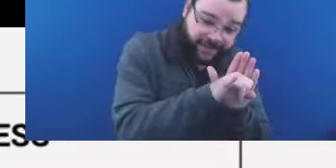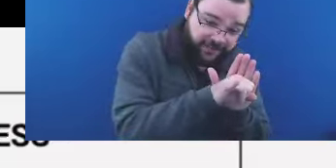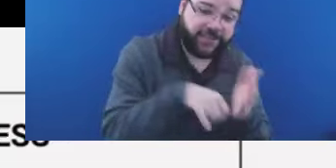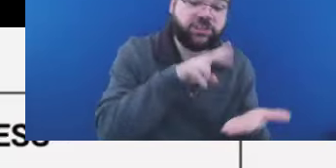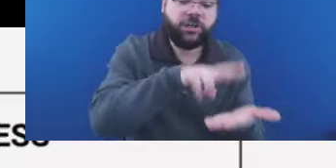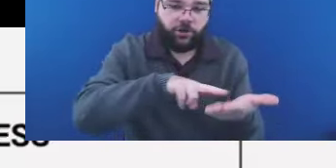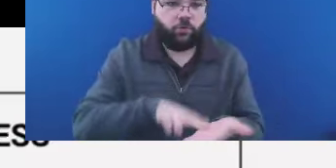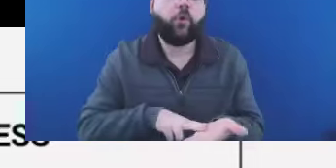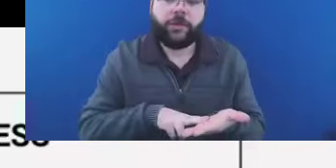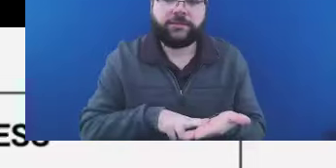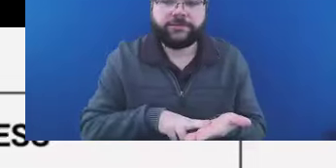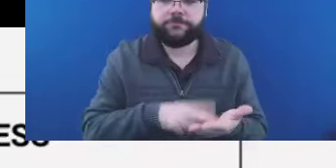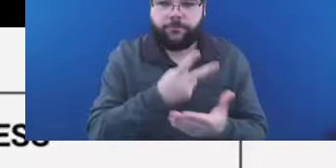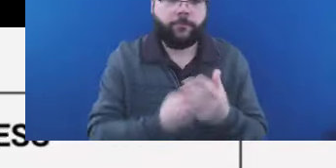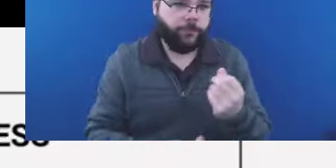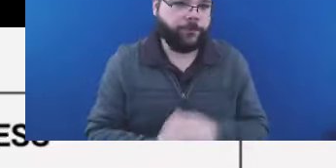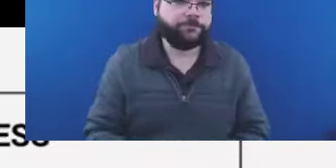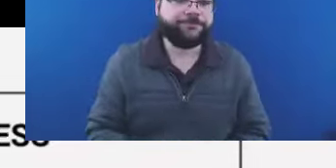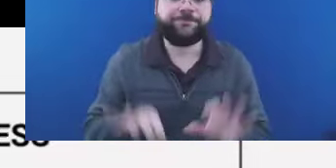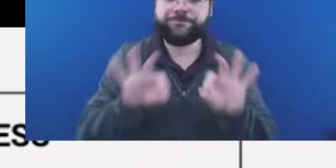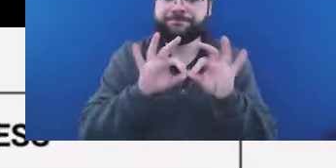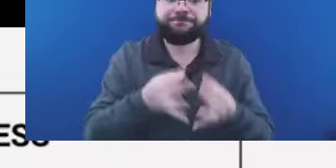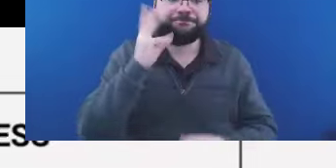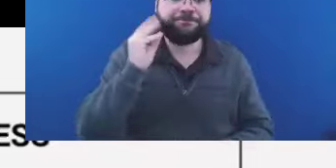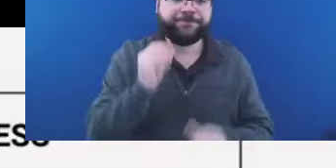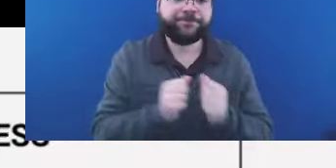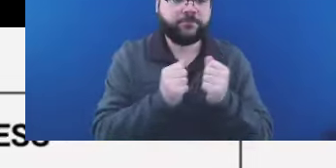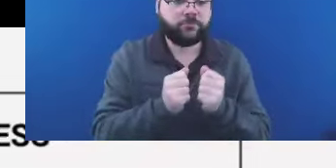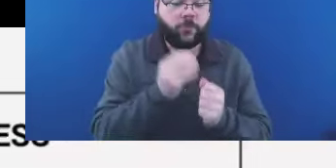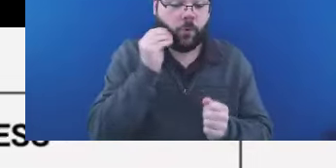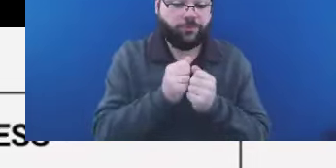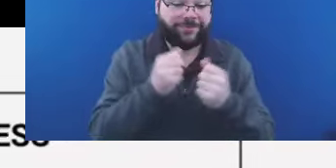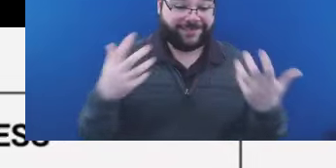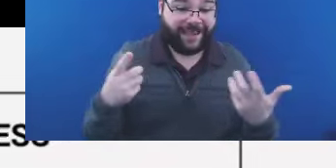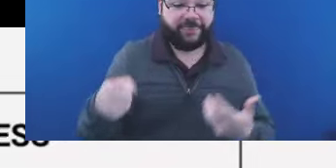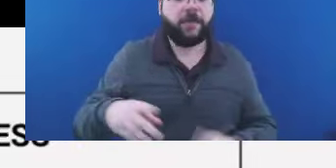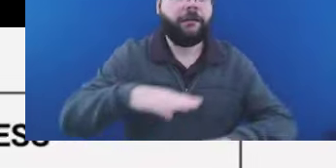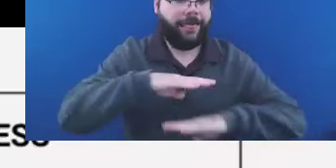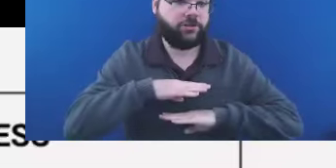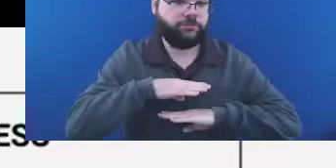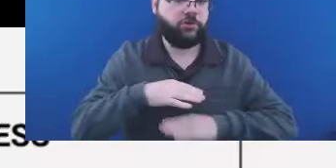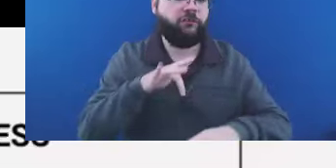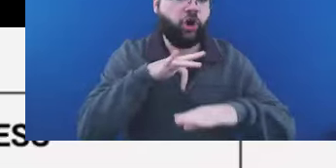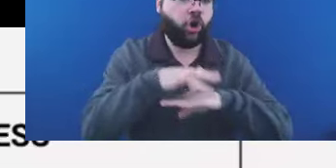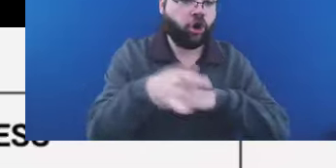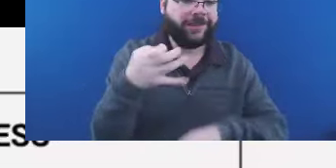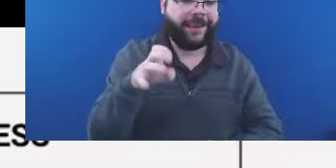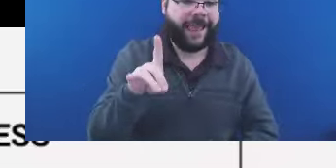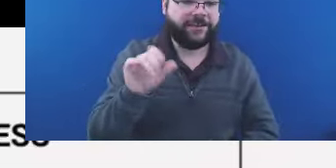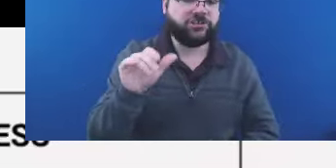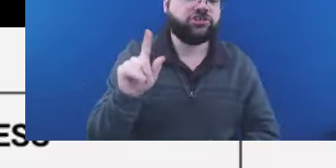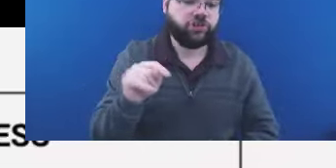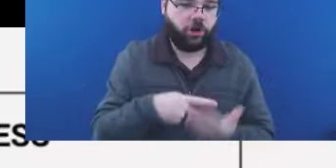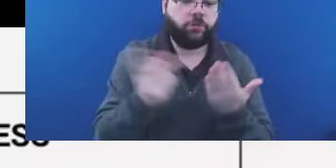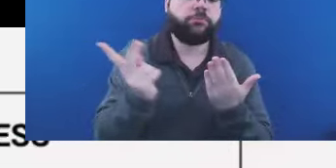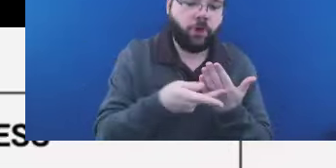enrollment. Families experiencing homelessness are categorically eligible for Early Head Start and Head Start programs,